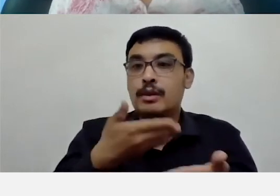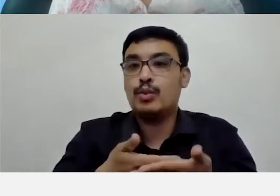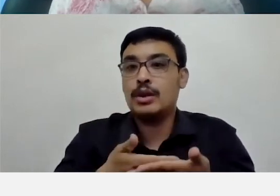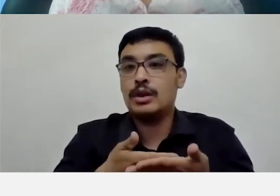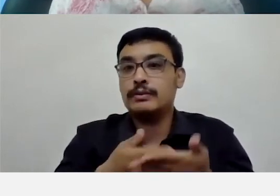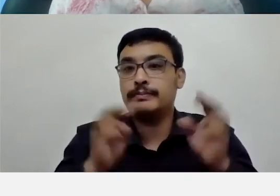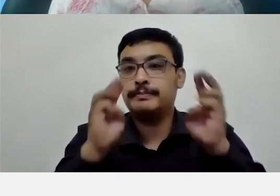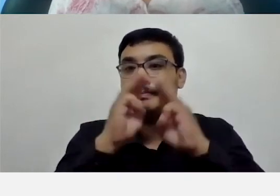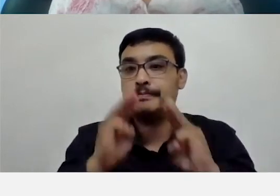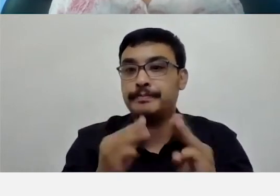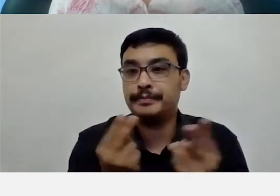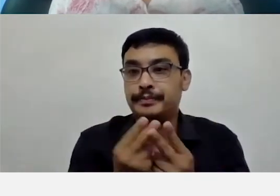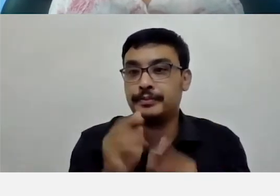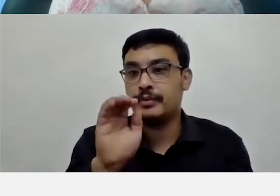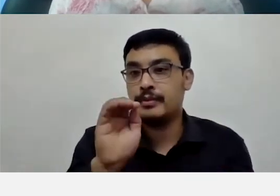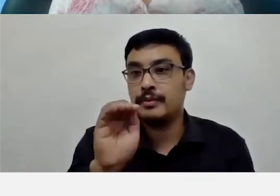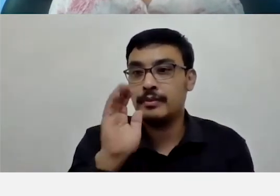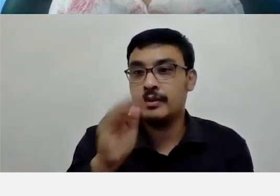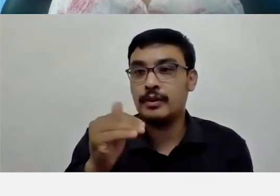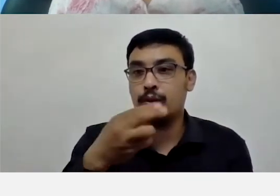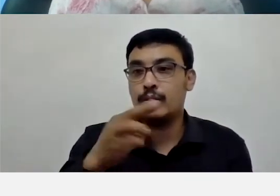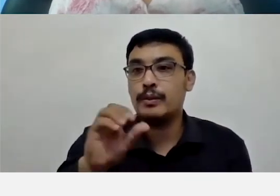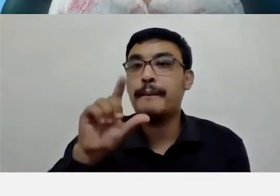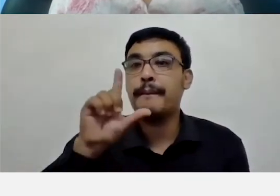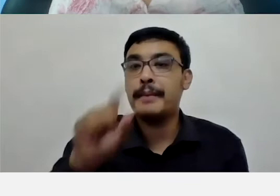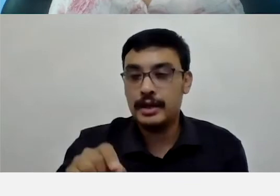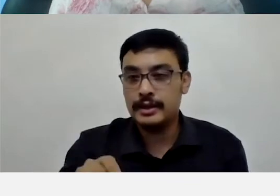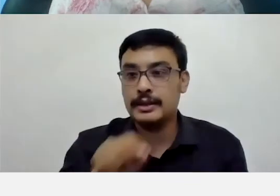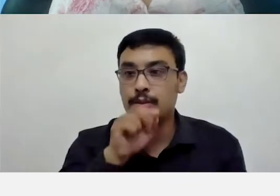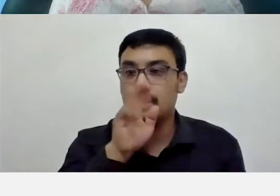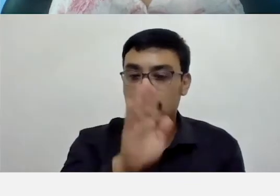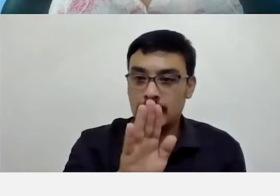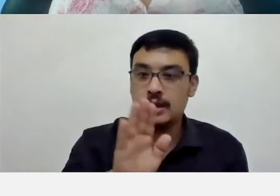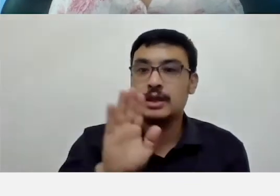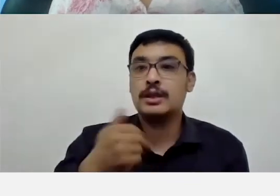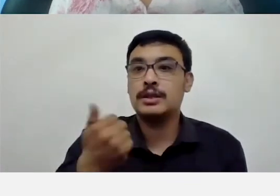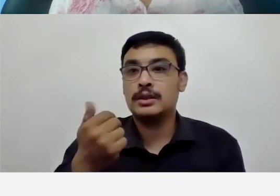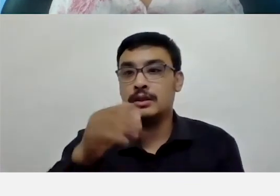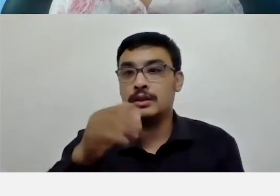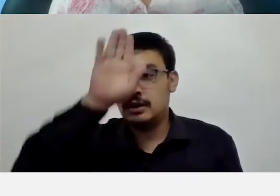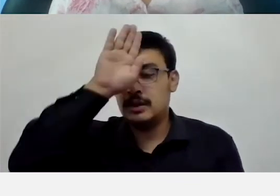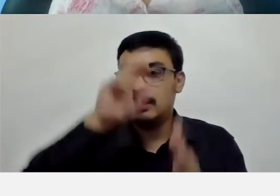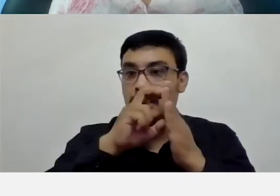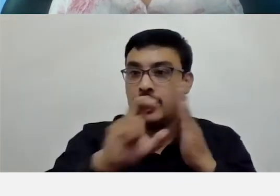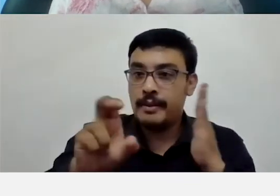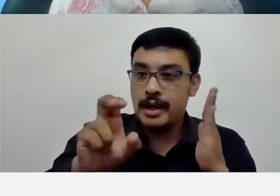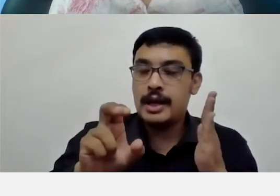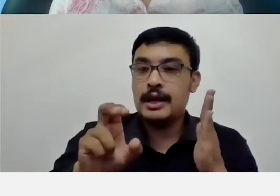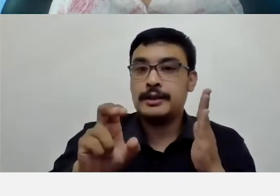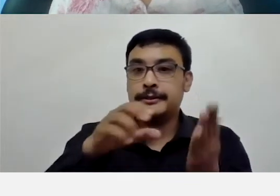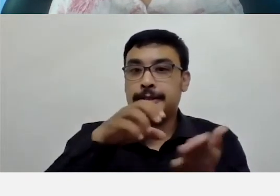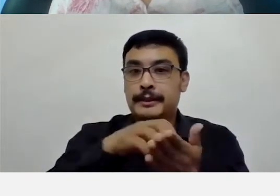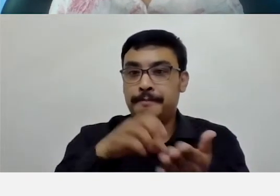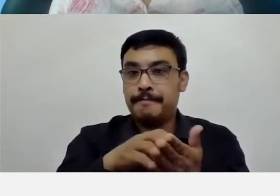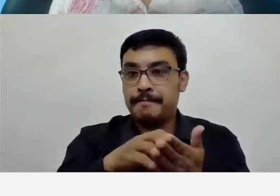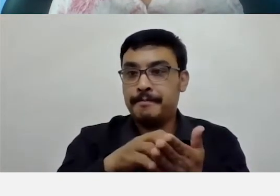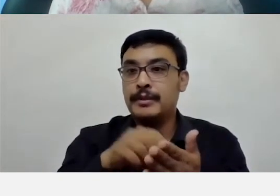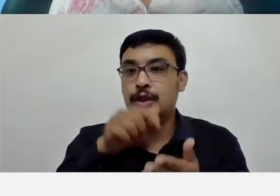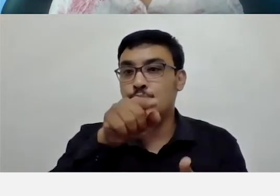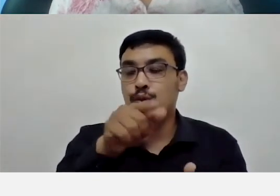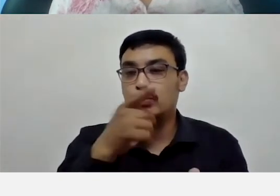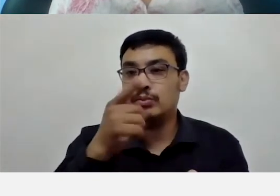stupa. So we will like to go to the Durbar Square, the royal area